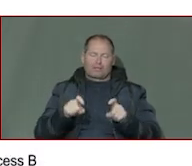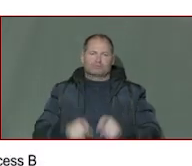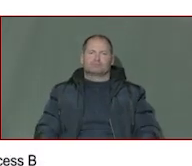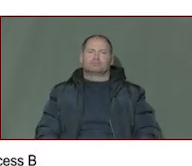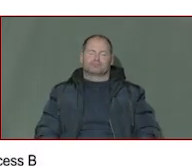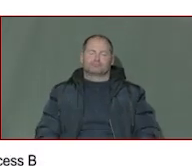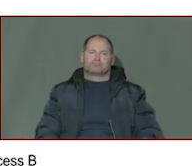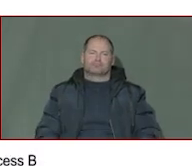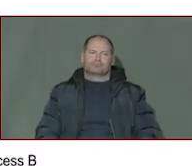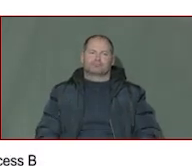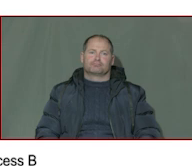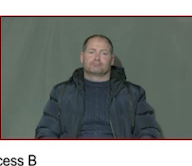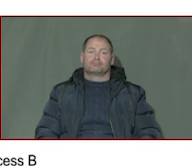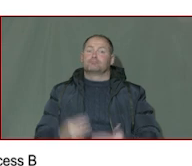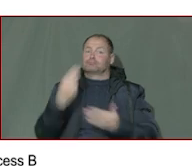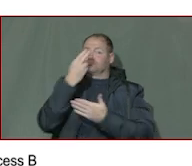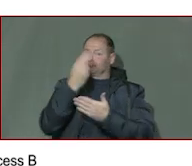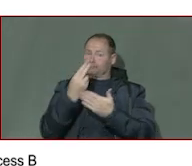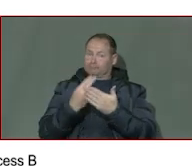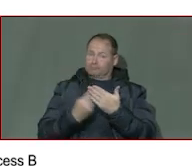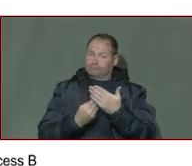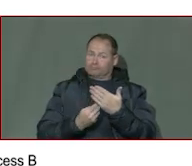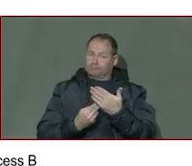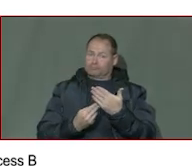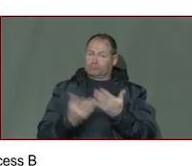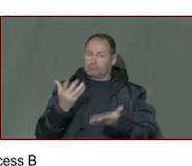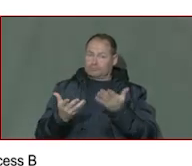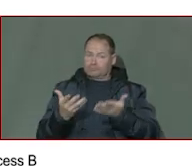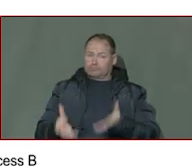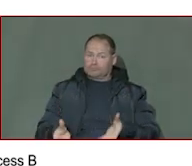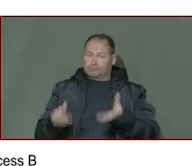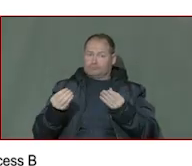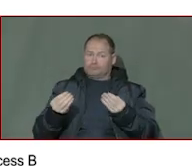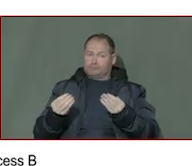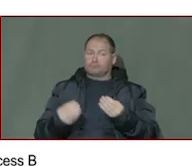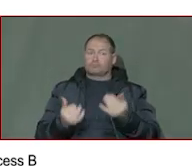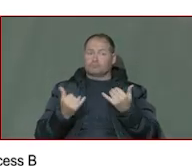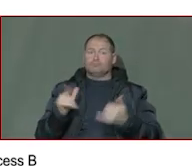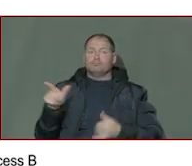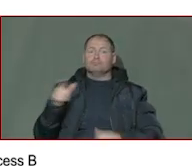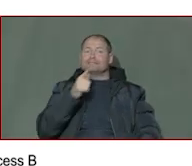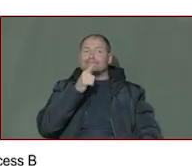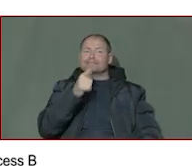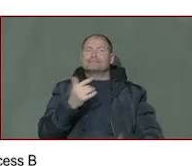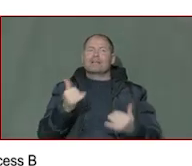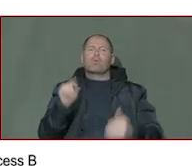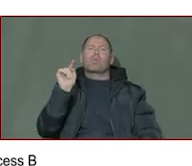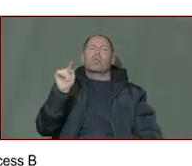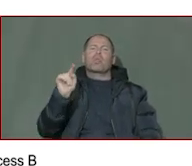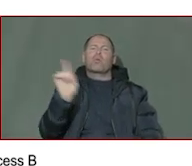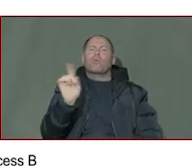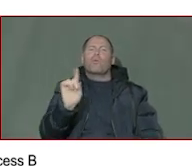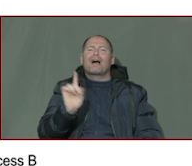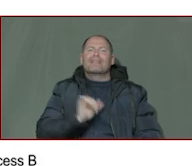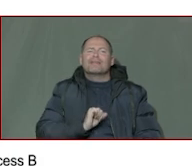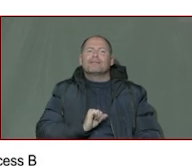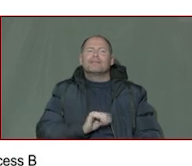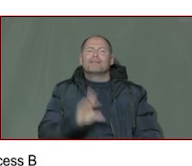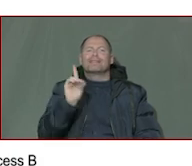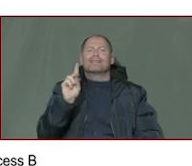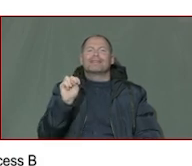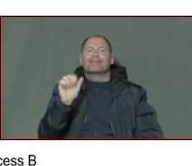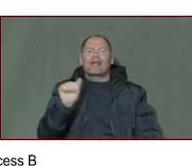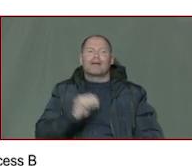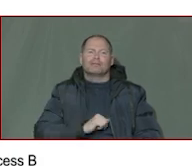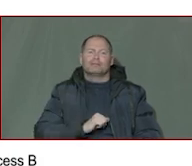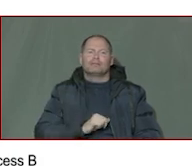You see, you will be given a diagram like this maybe, and then they say, what is that molecule? DNA, right?